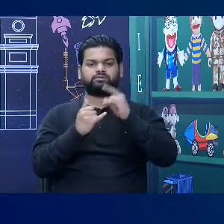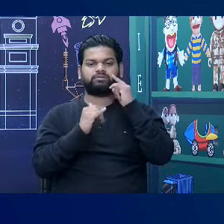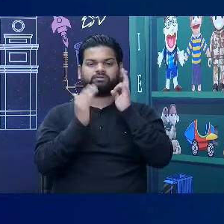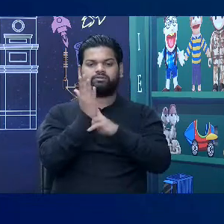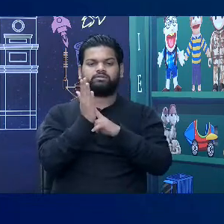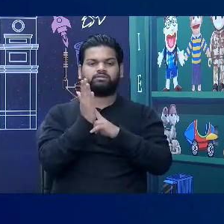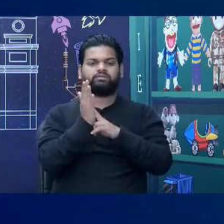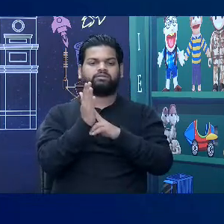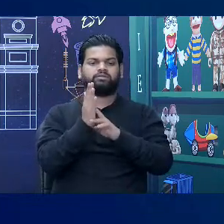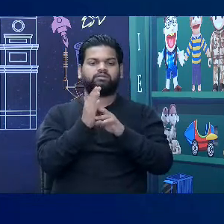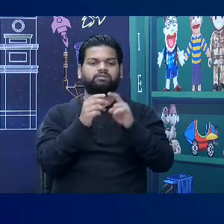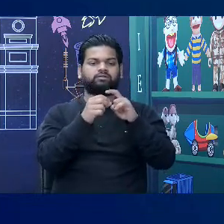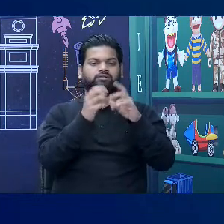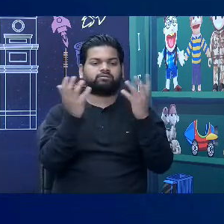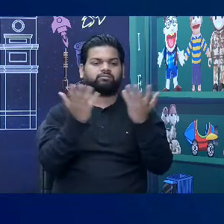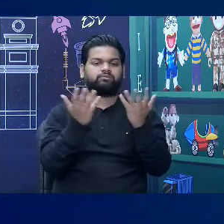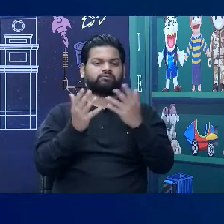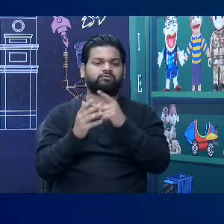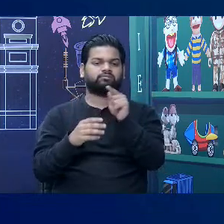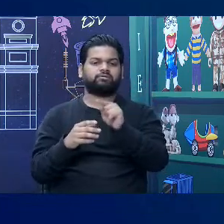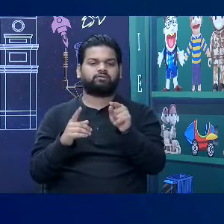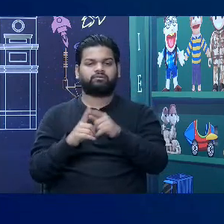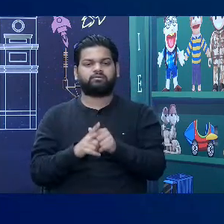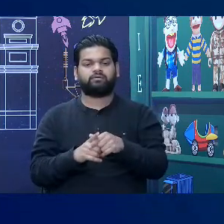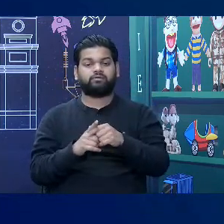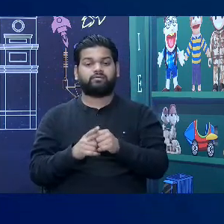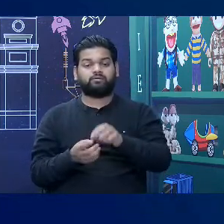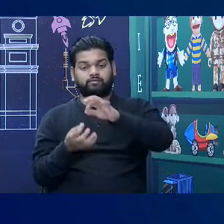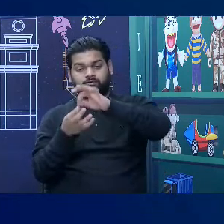theta, Kusumji, is perpendicular upon